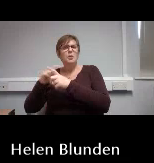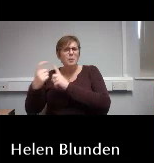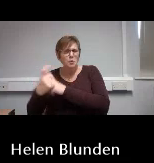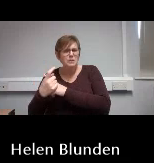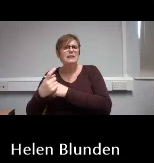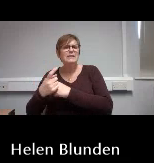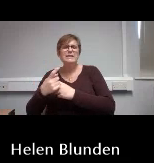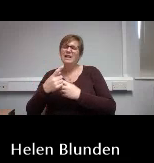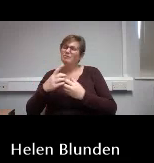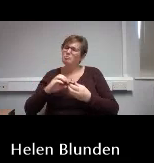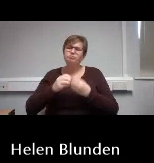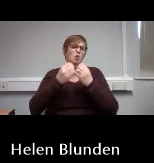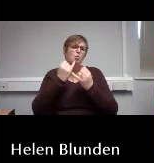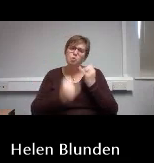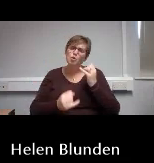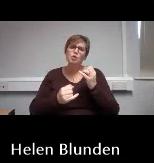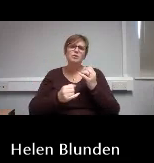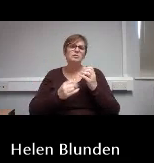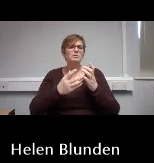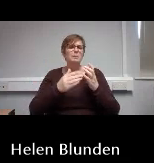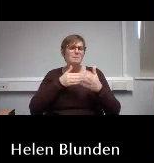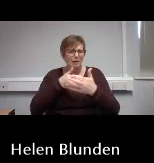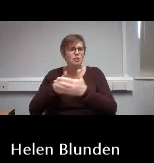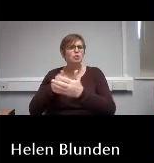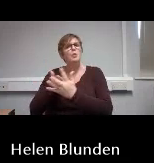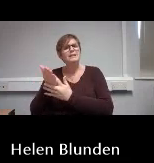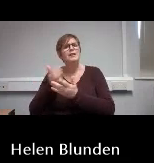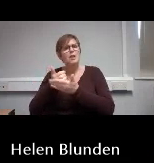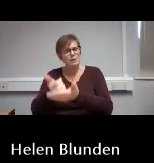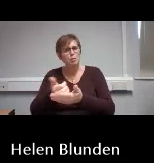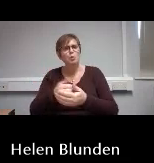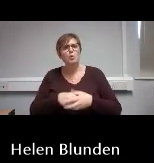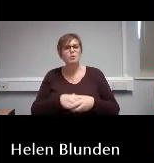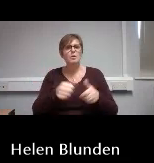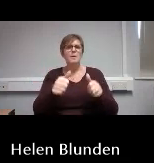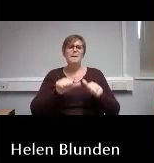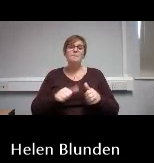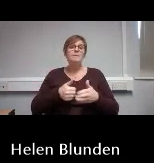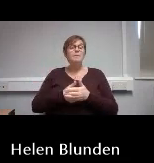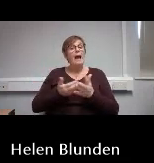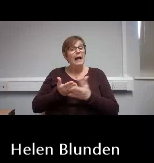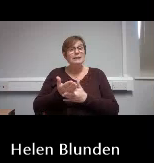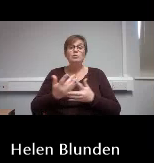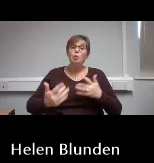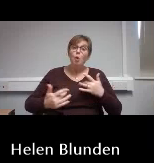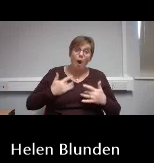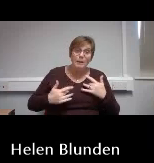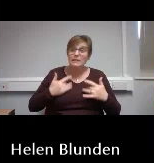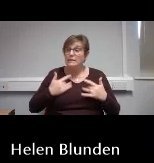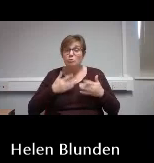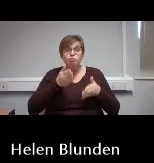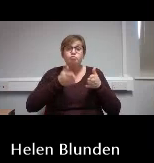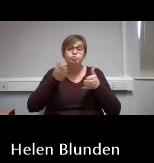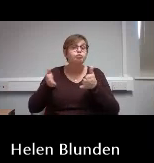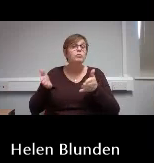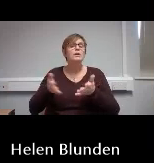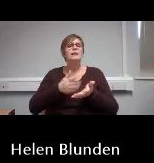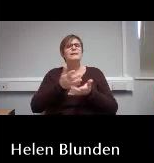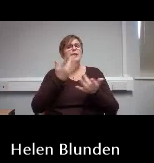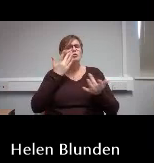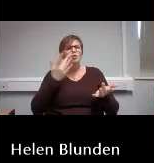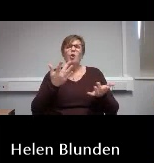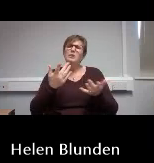and access barriers to support. Limited access to hobbies and interests. This suggests the importance